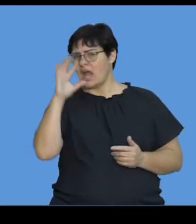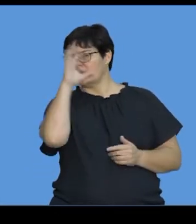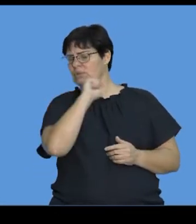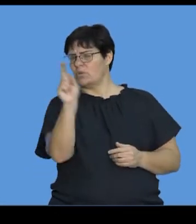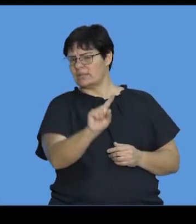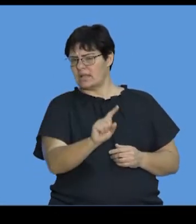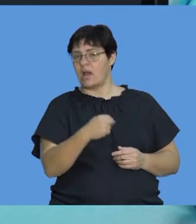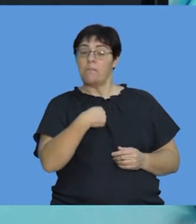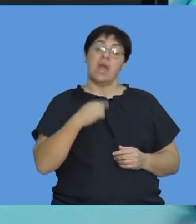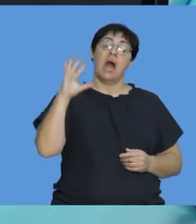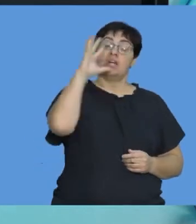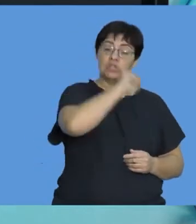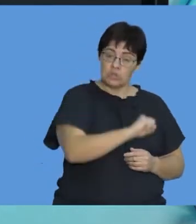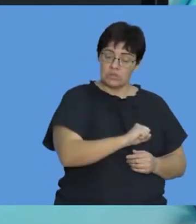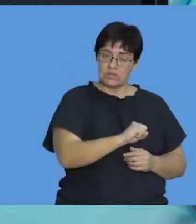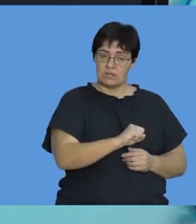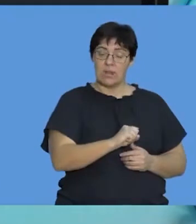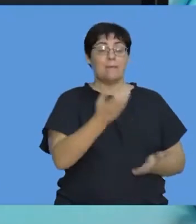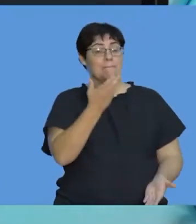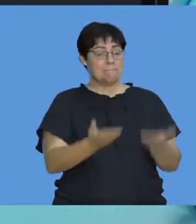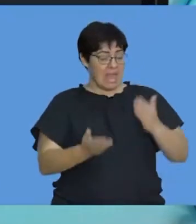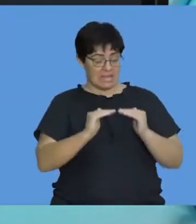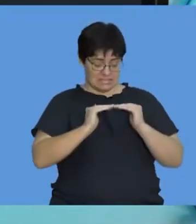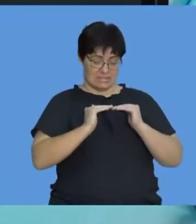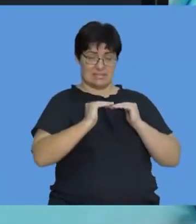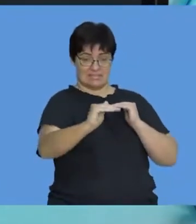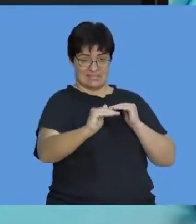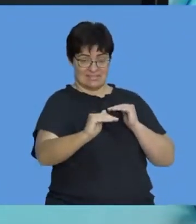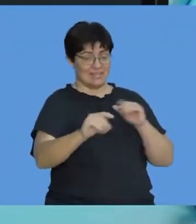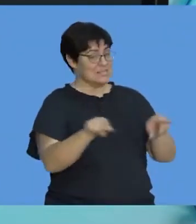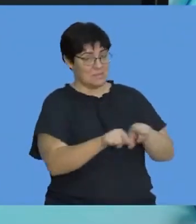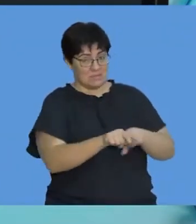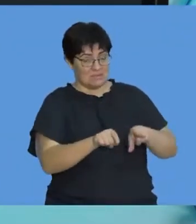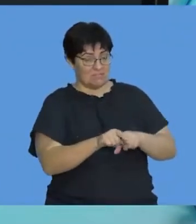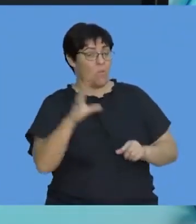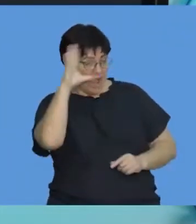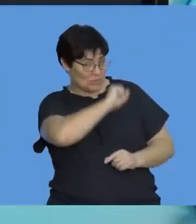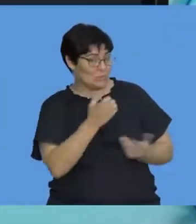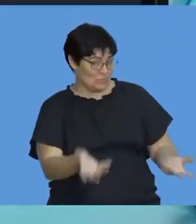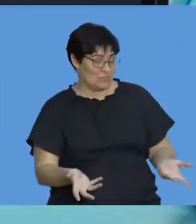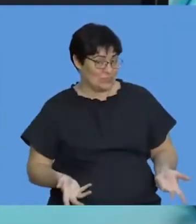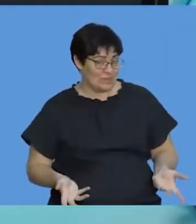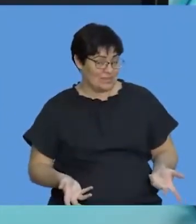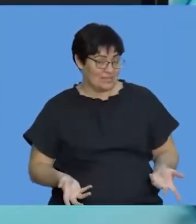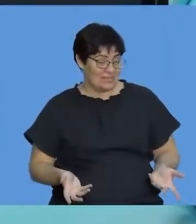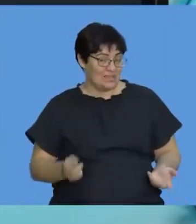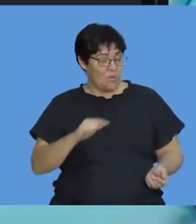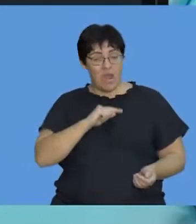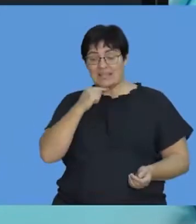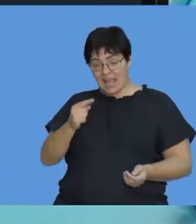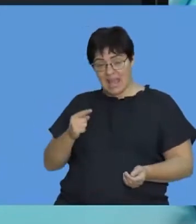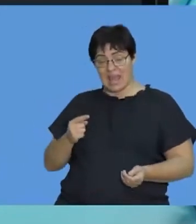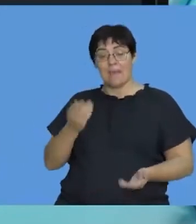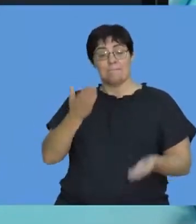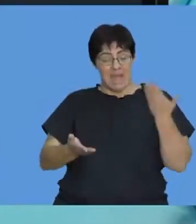we assuming? We are assuming mass remains constant. Okay? That's the assumption we're making. If we look at this, we're